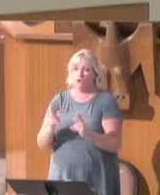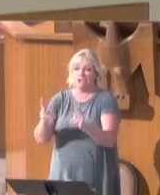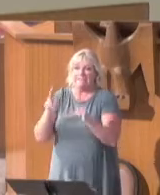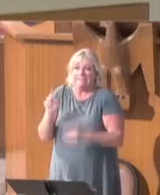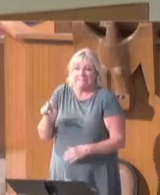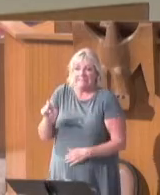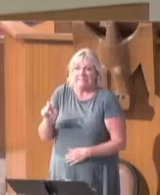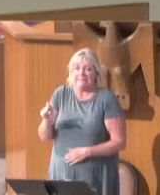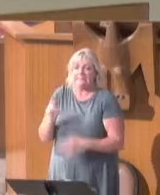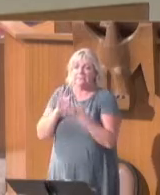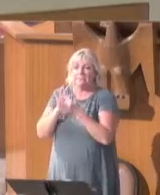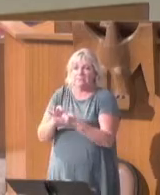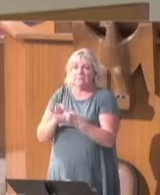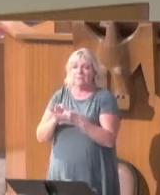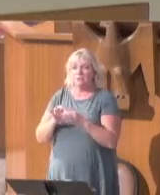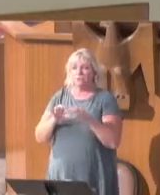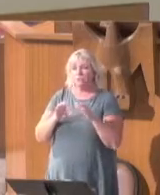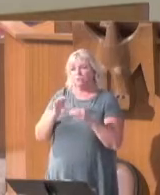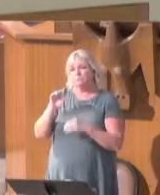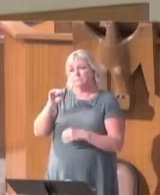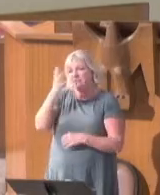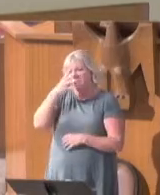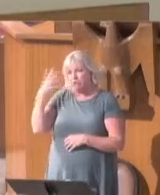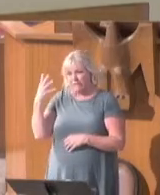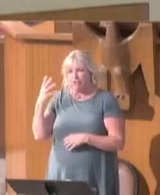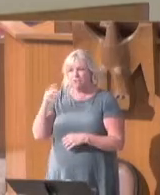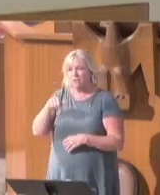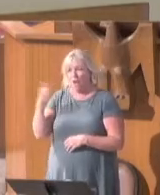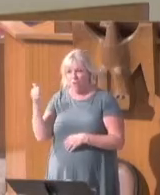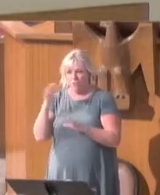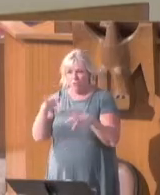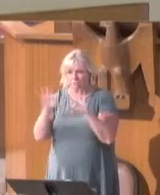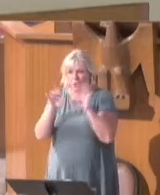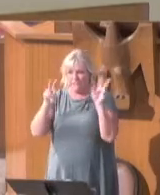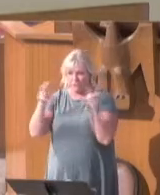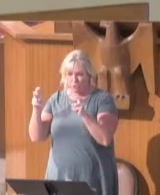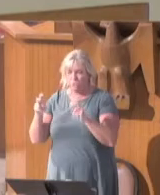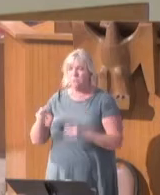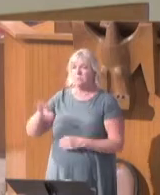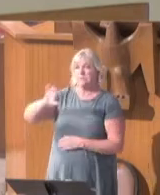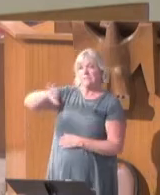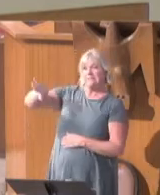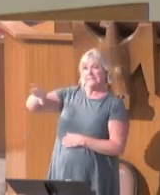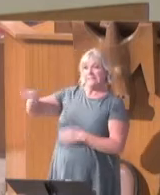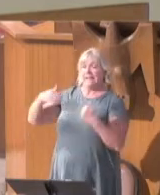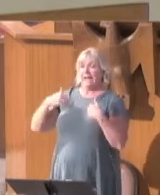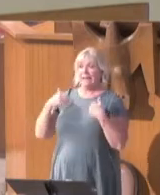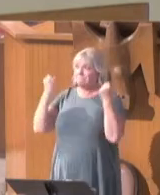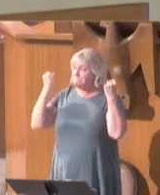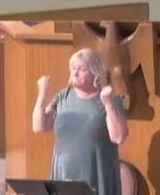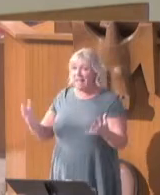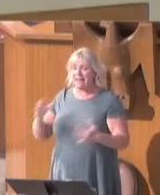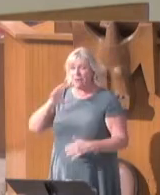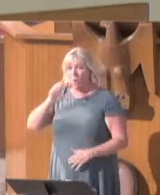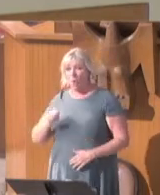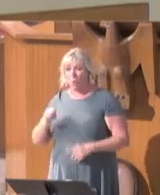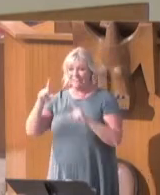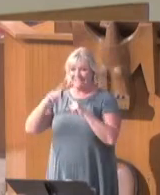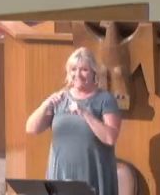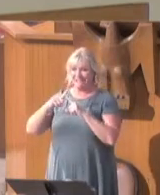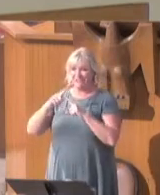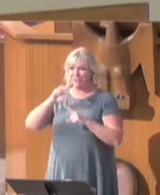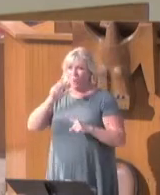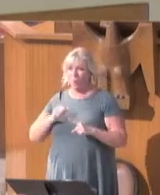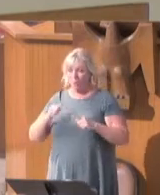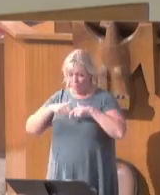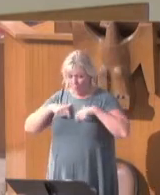around immigration and other pertinent issues. On this side, we found a bunch of old t-shirts with our old logo on them.